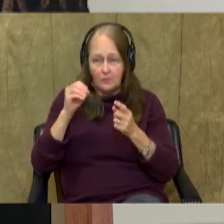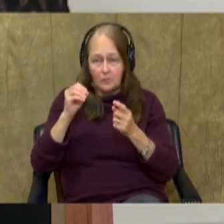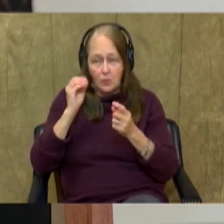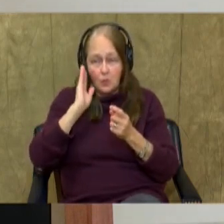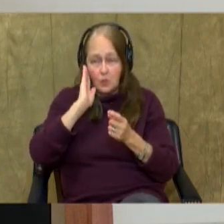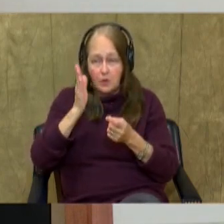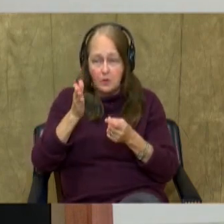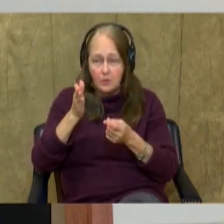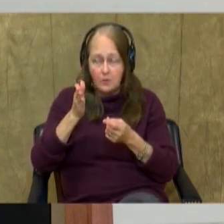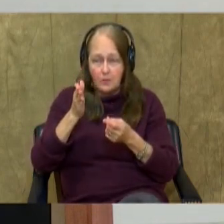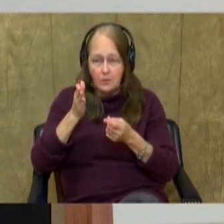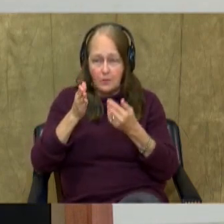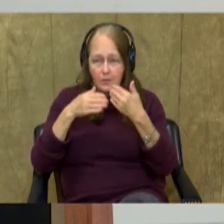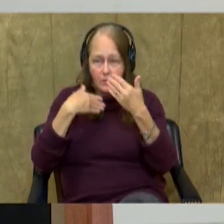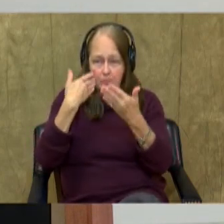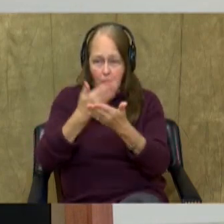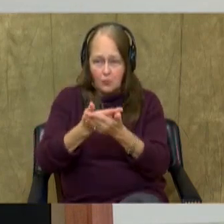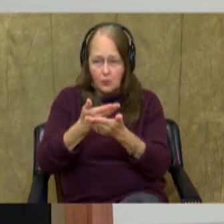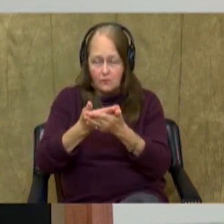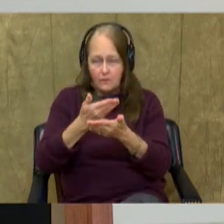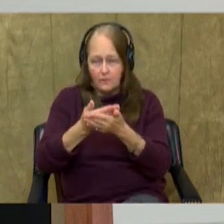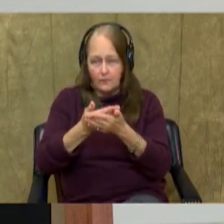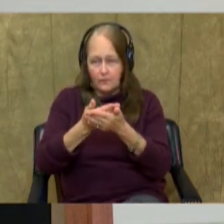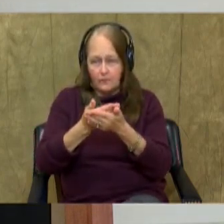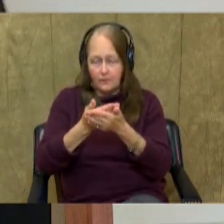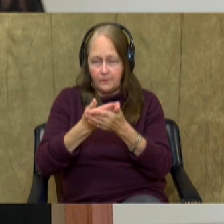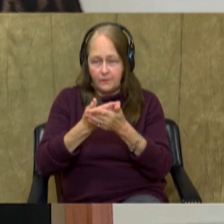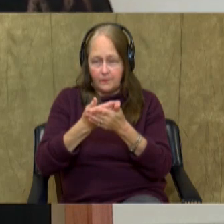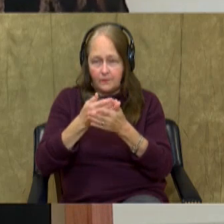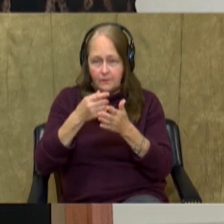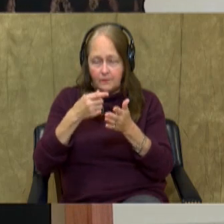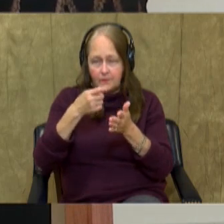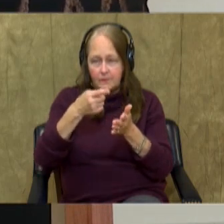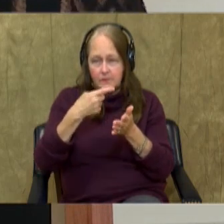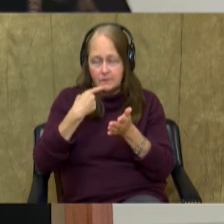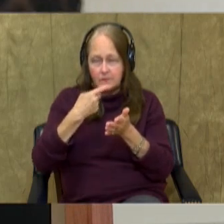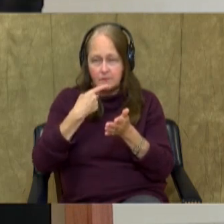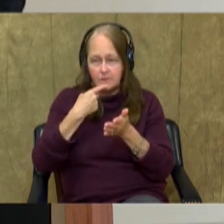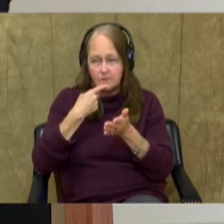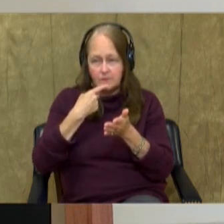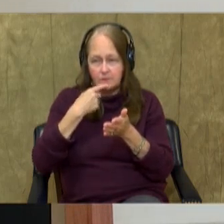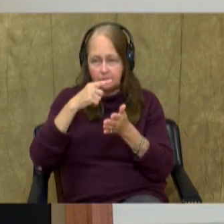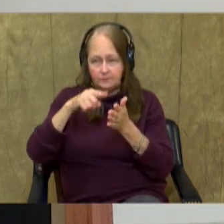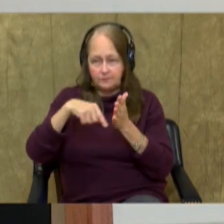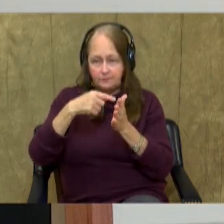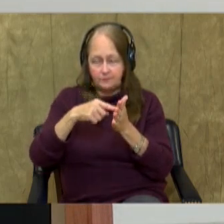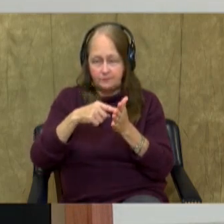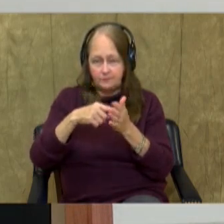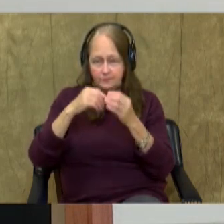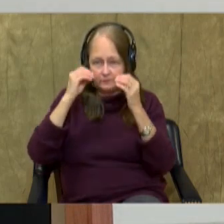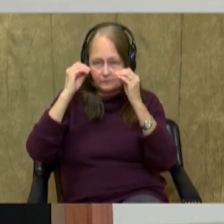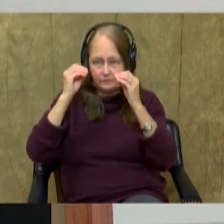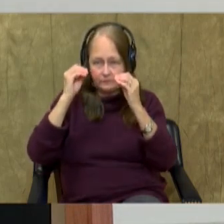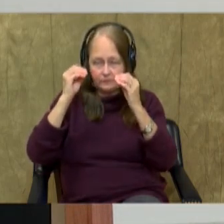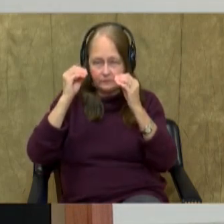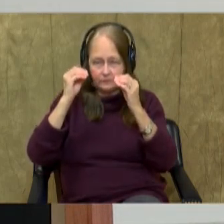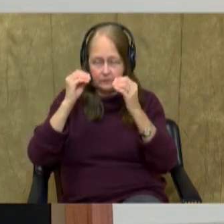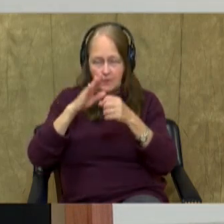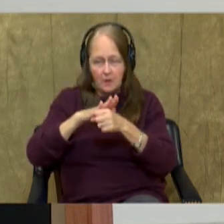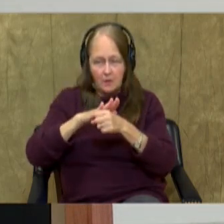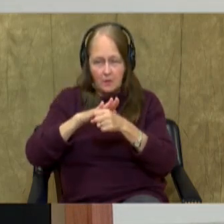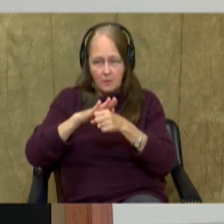Well, prove that. Evidence here states that this can give teachers